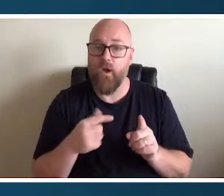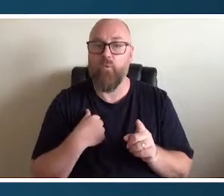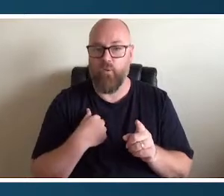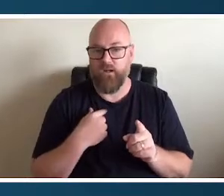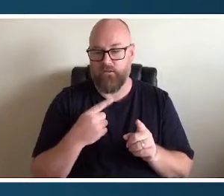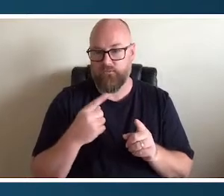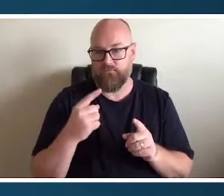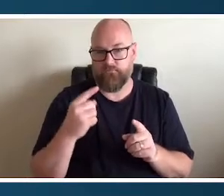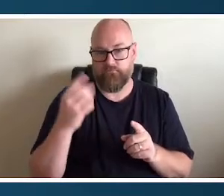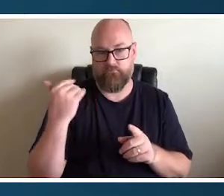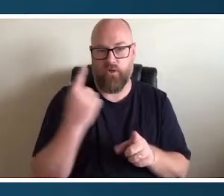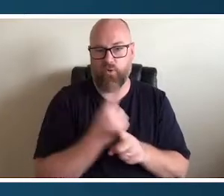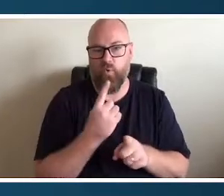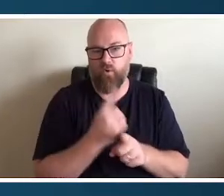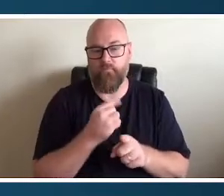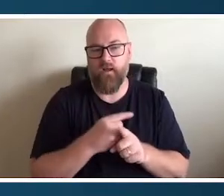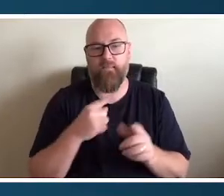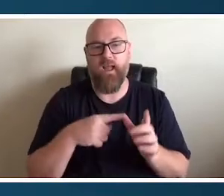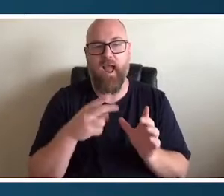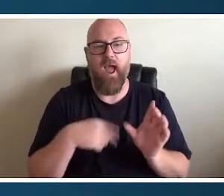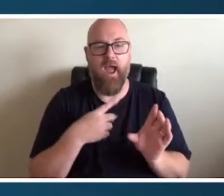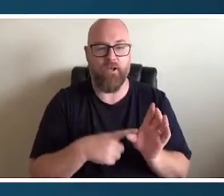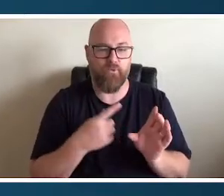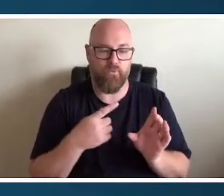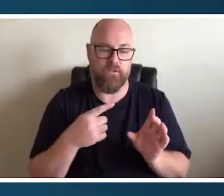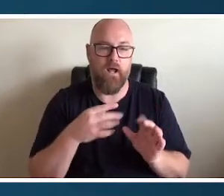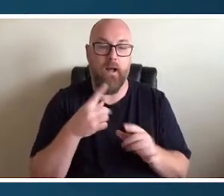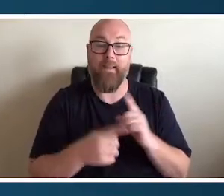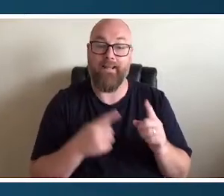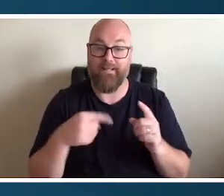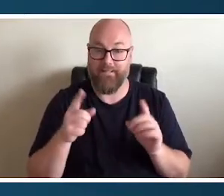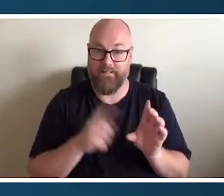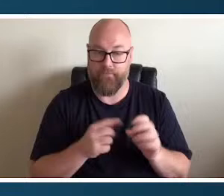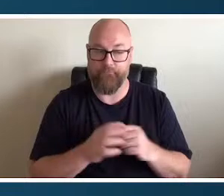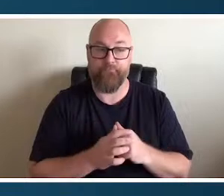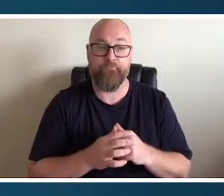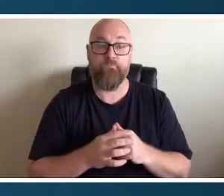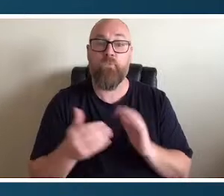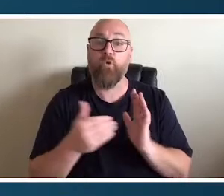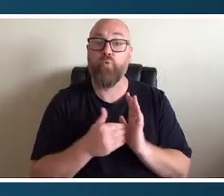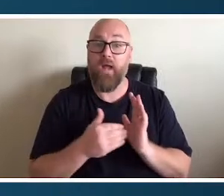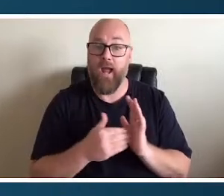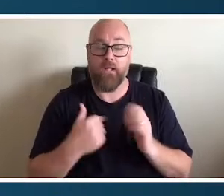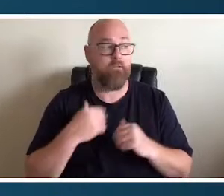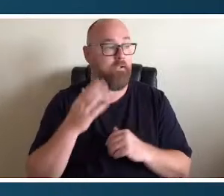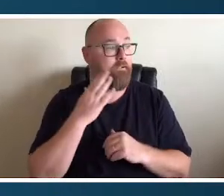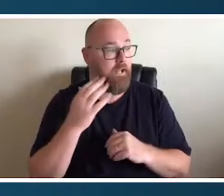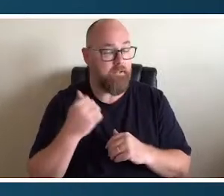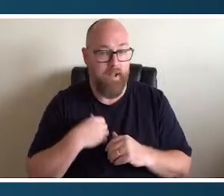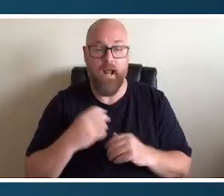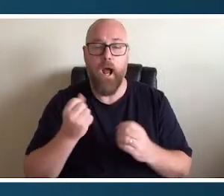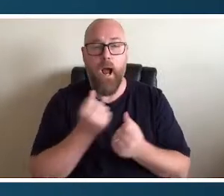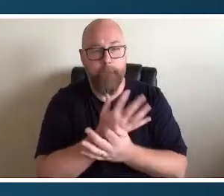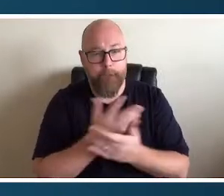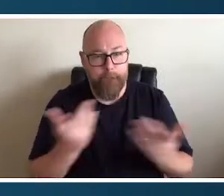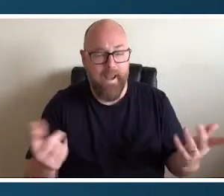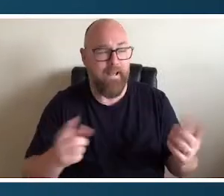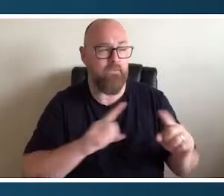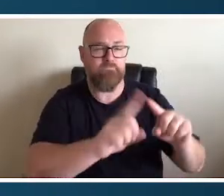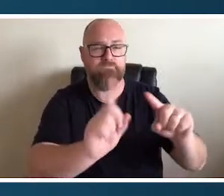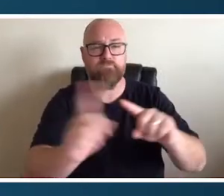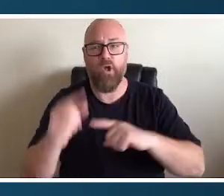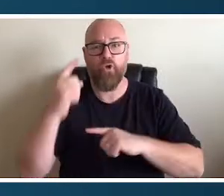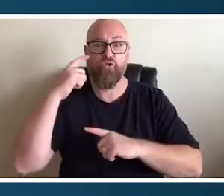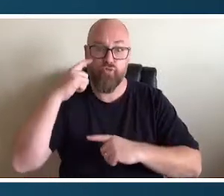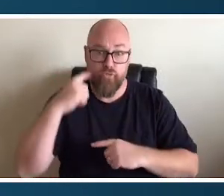year. Today, despite significant efforts from numerous stakeholders, the reality is